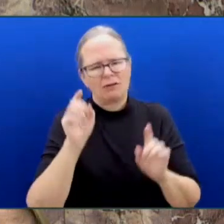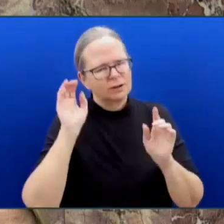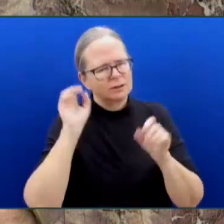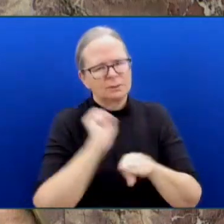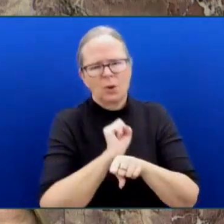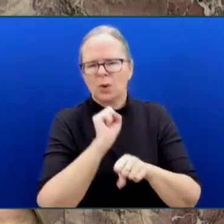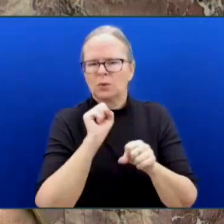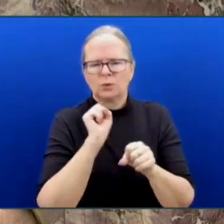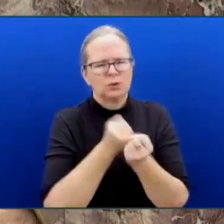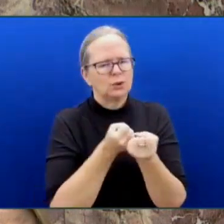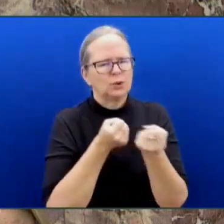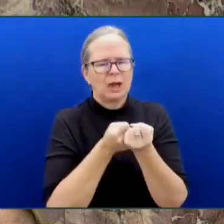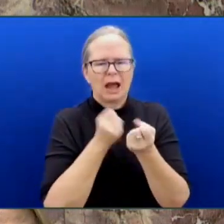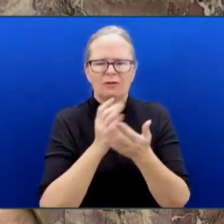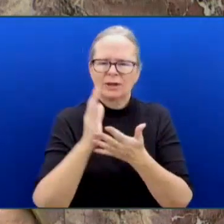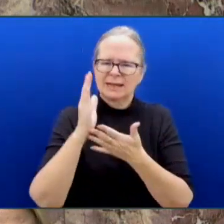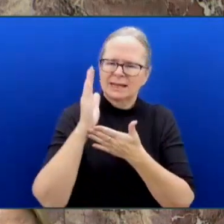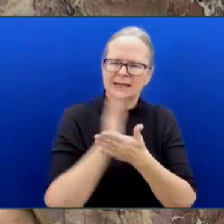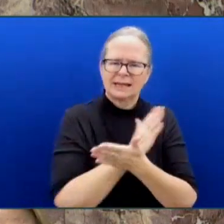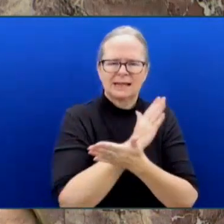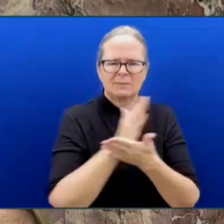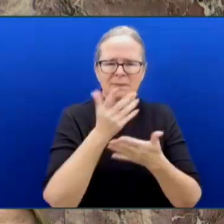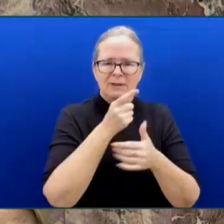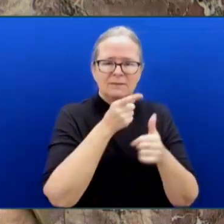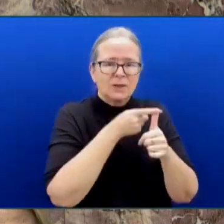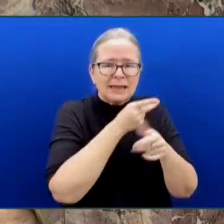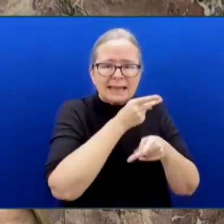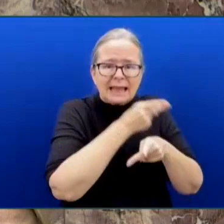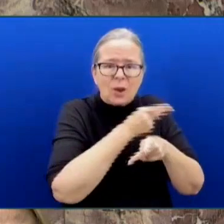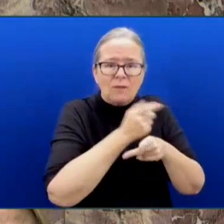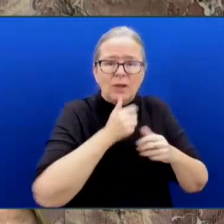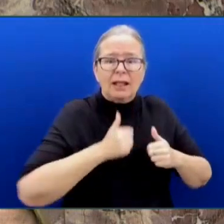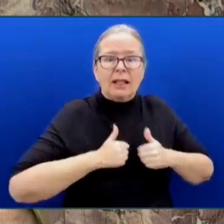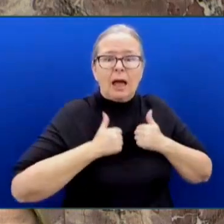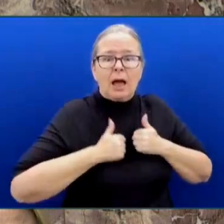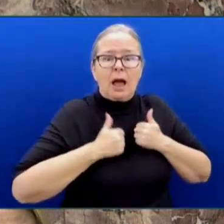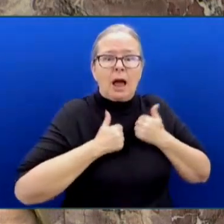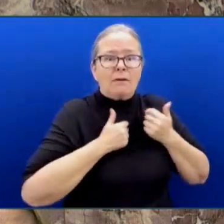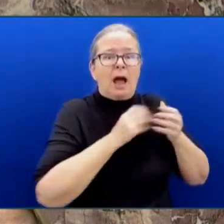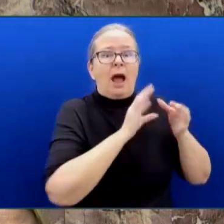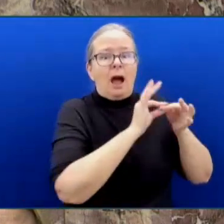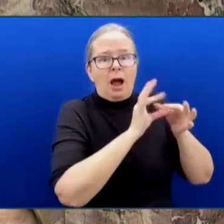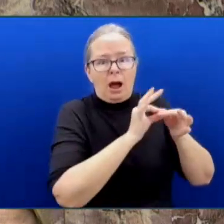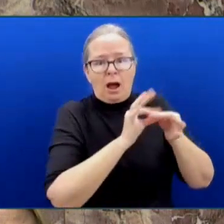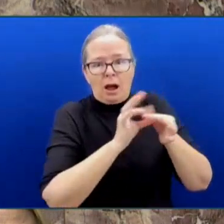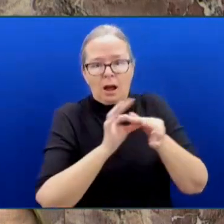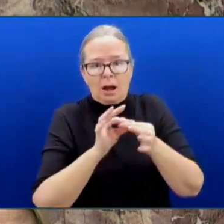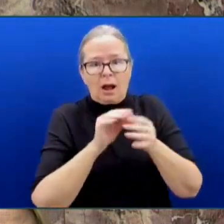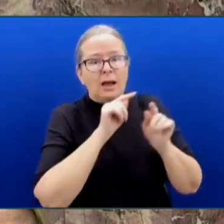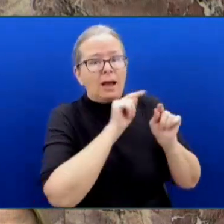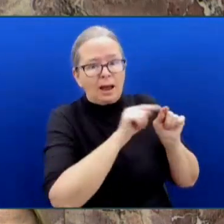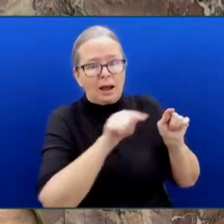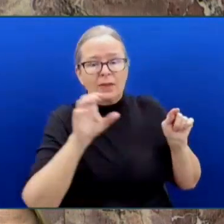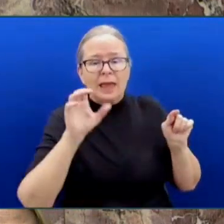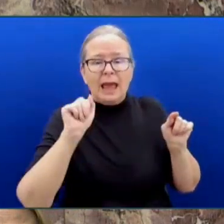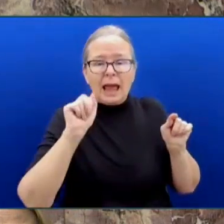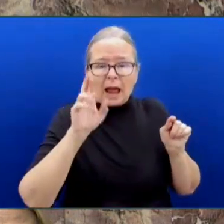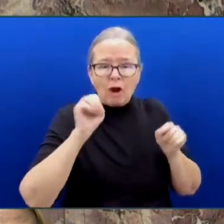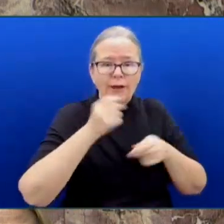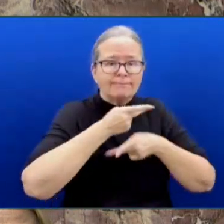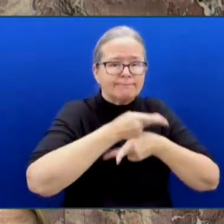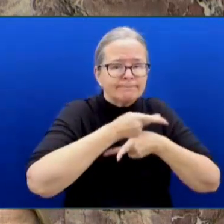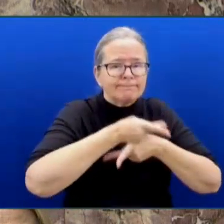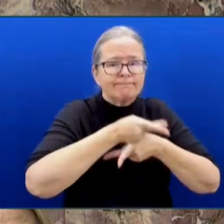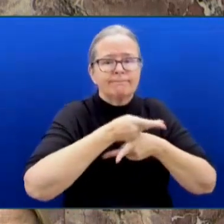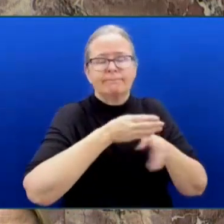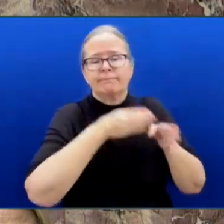connecting them to care and support. And with respect to what are some very challenging circumstances on the ground in Campbell River, and I've had a chance